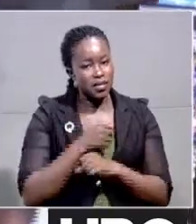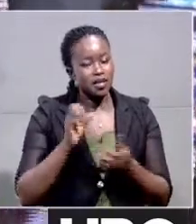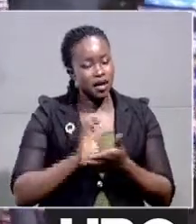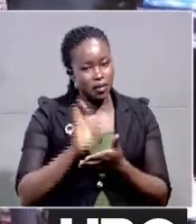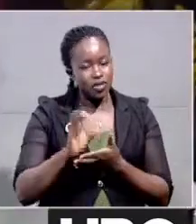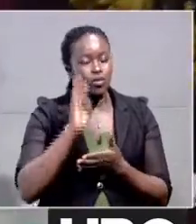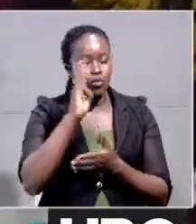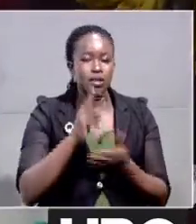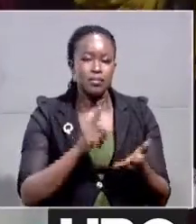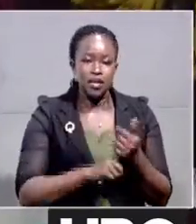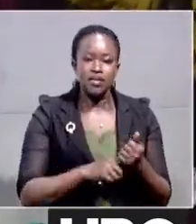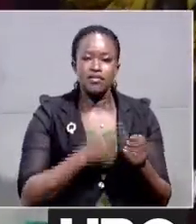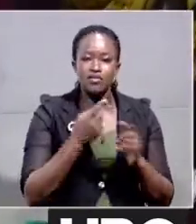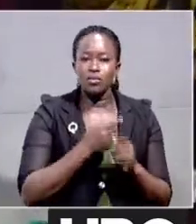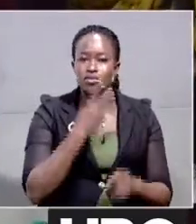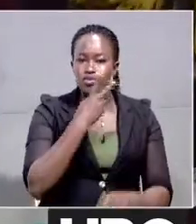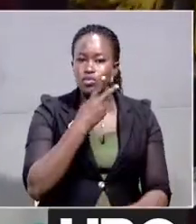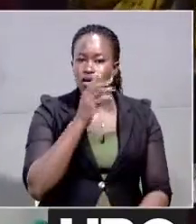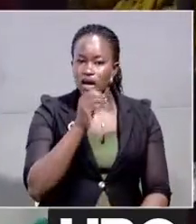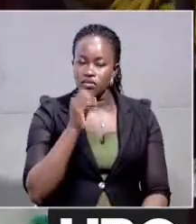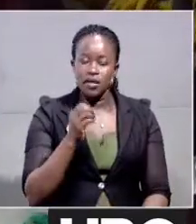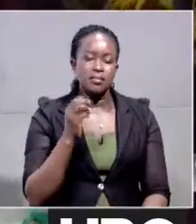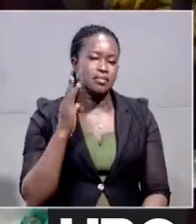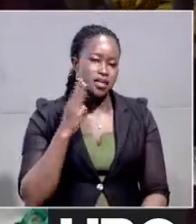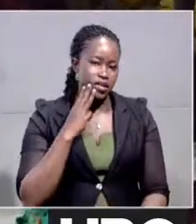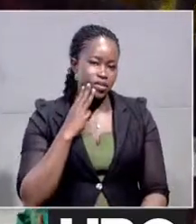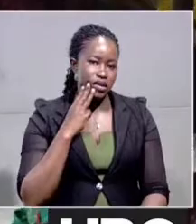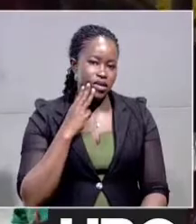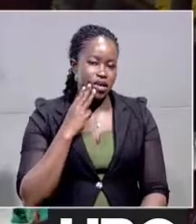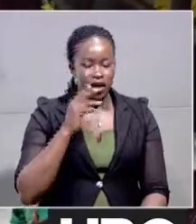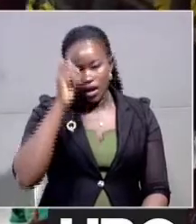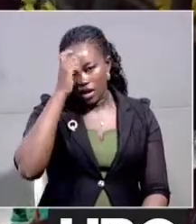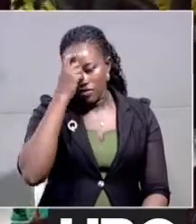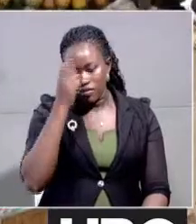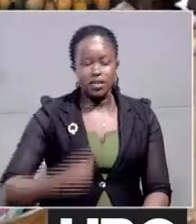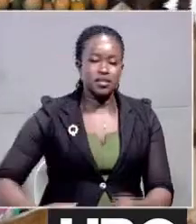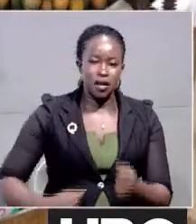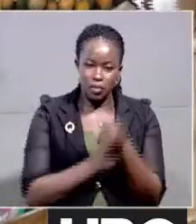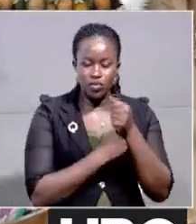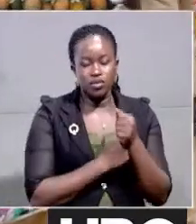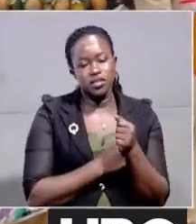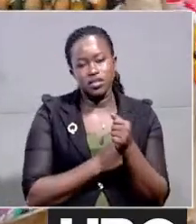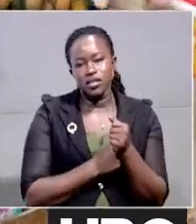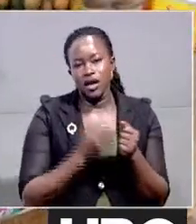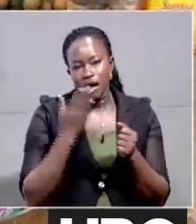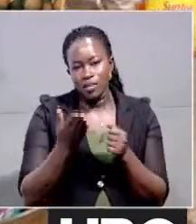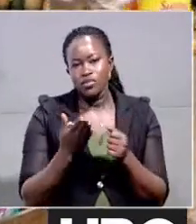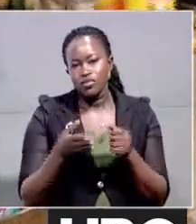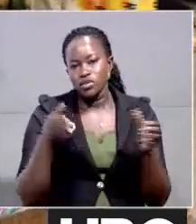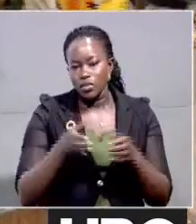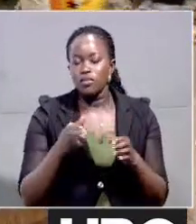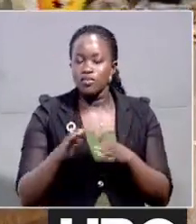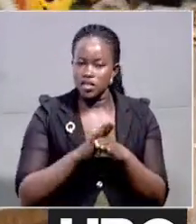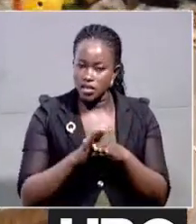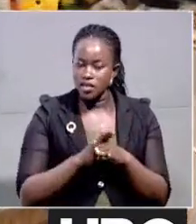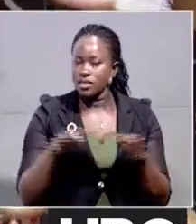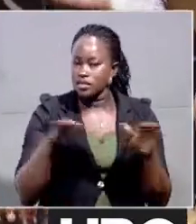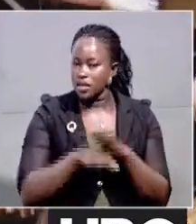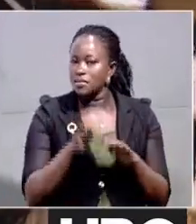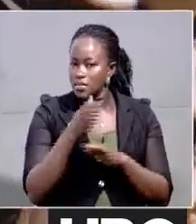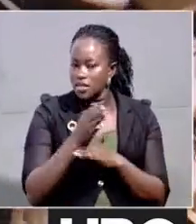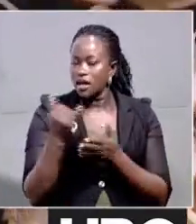benefit from the 200 billion shillings government support to small business enterprises. State Minister for Trade David Bahati